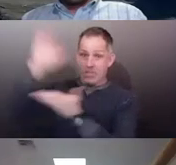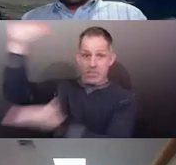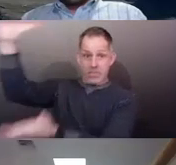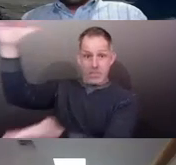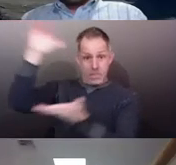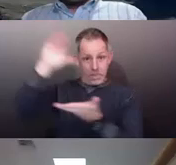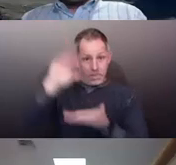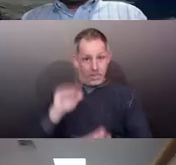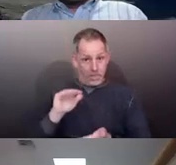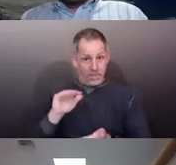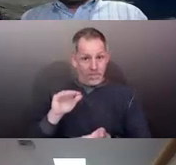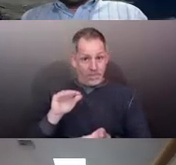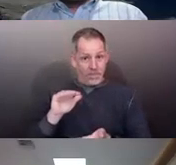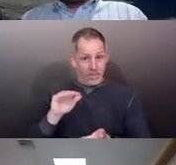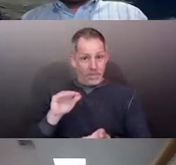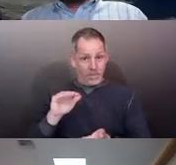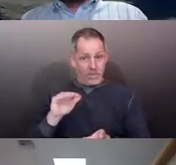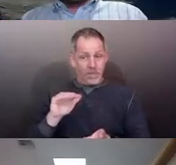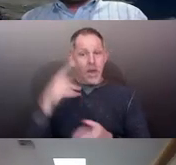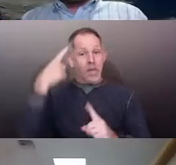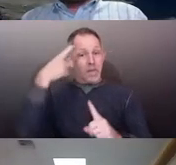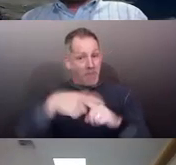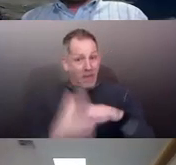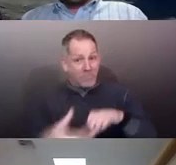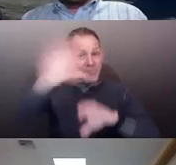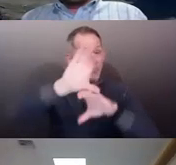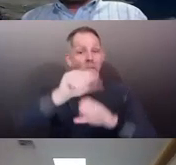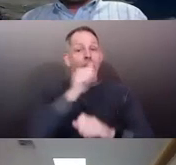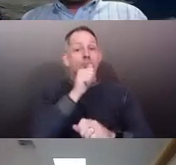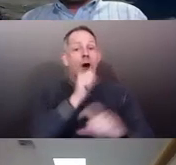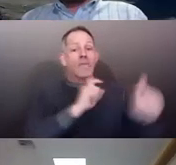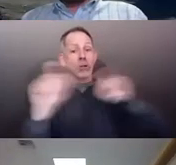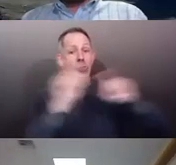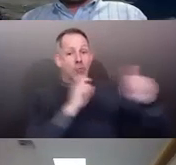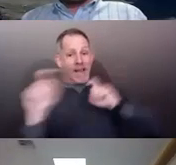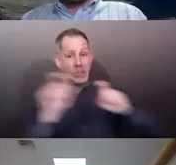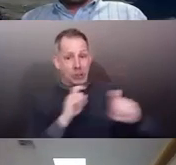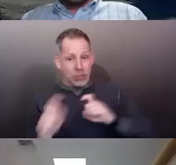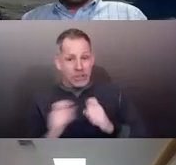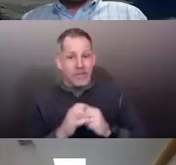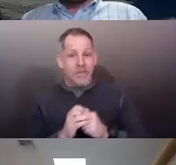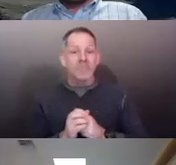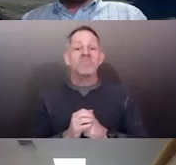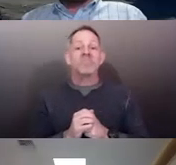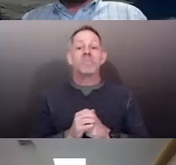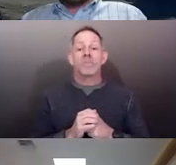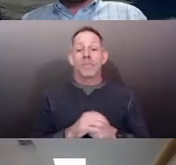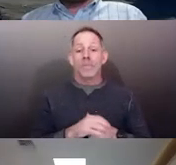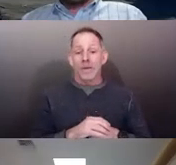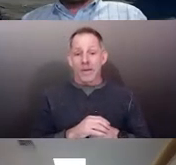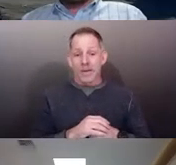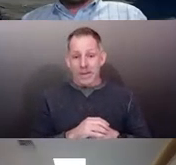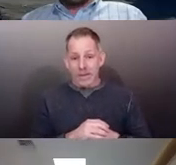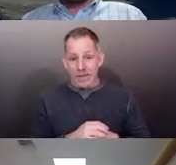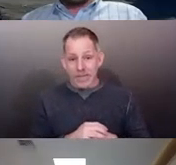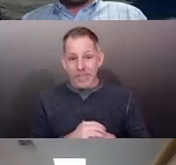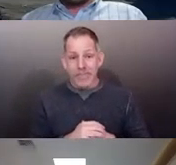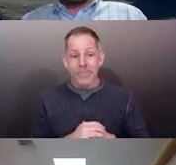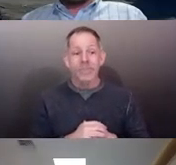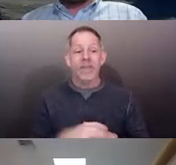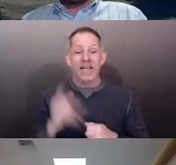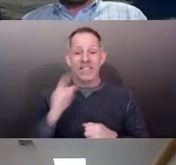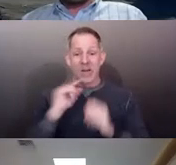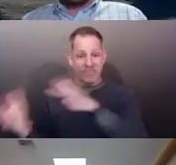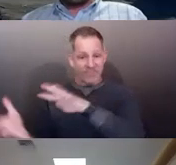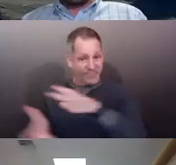resilience. The fact that we got so many pieces of donated PPE is incredible. That's a massive number of